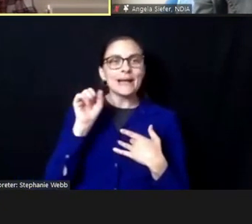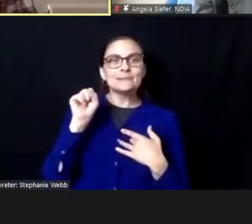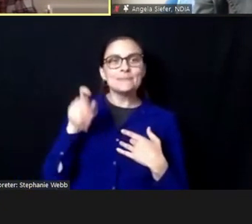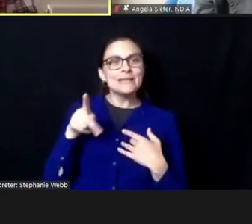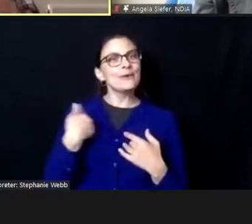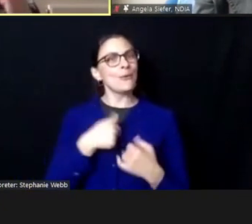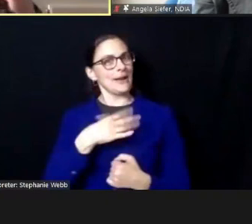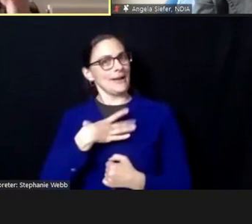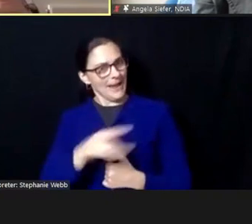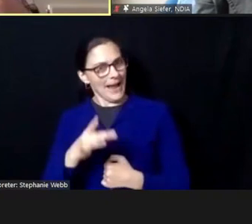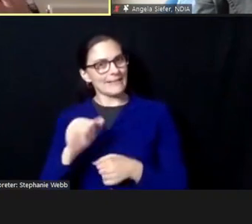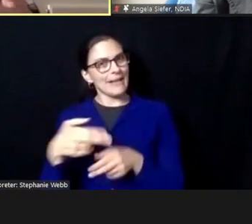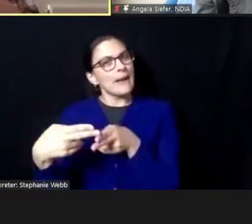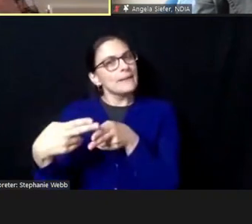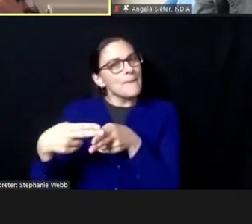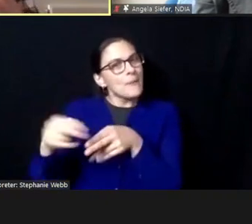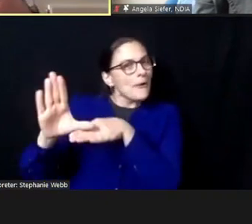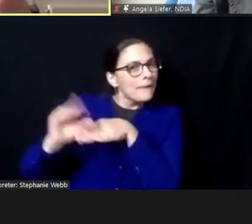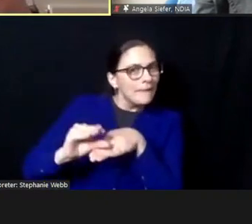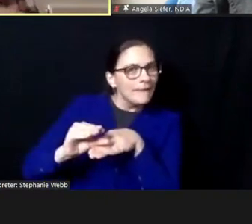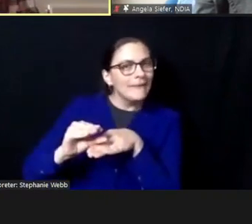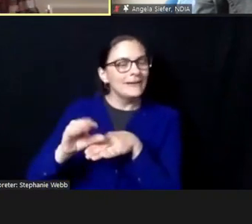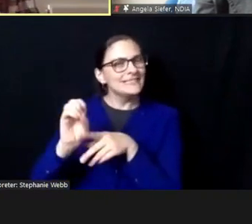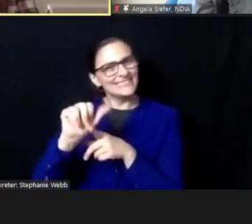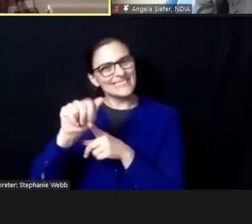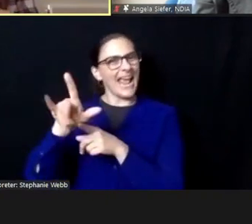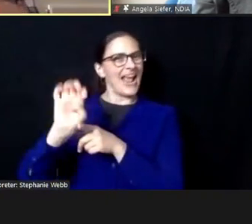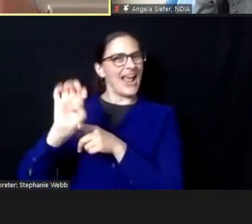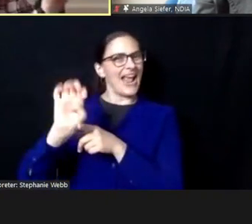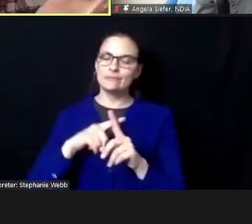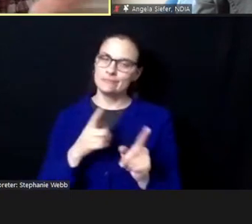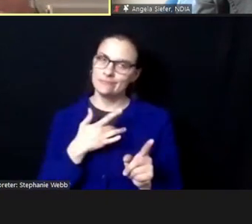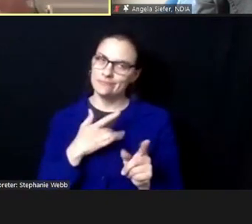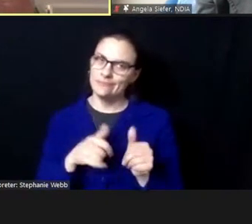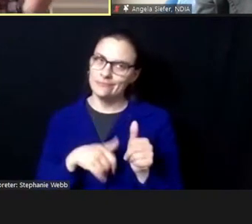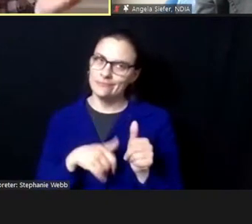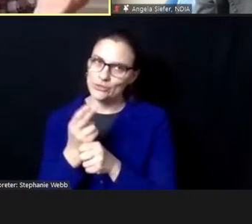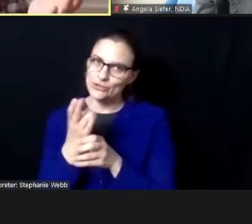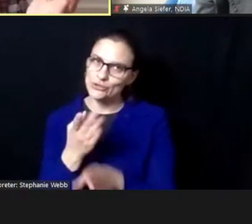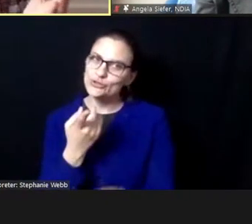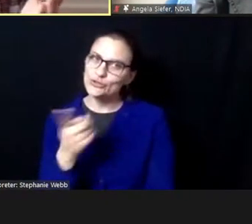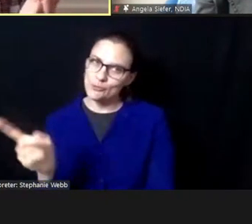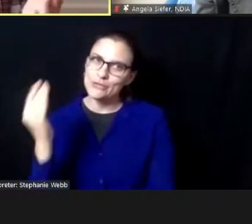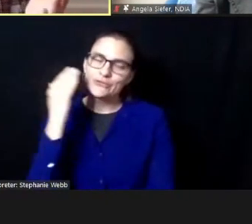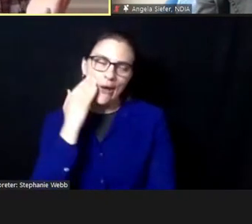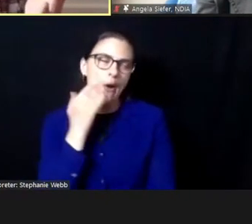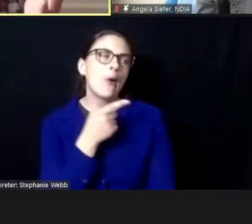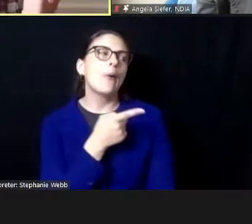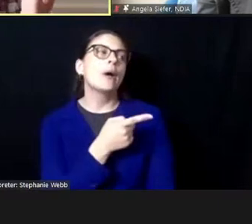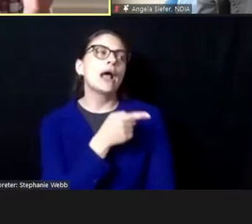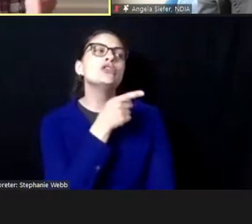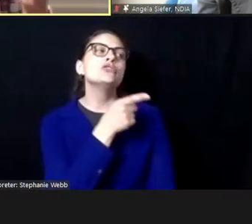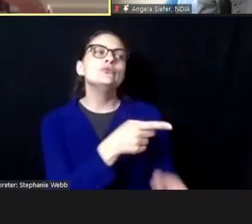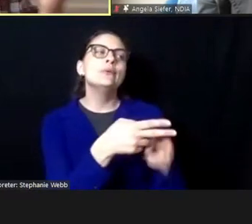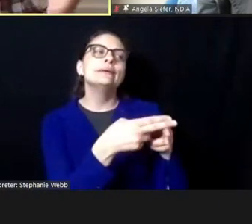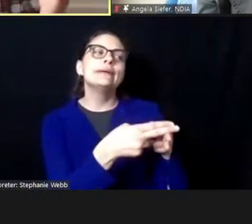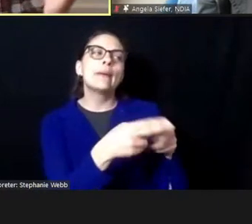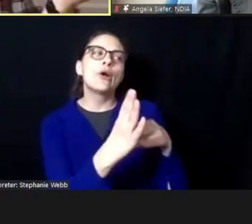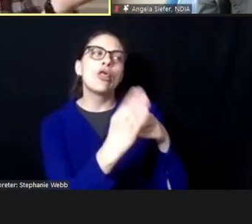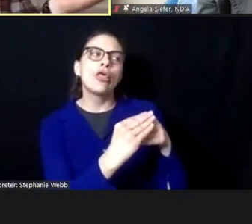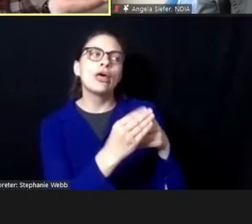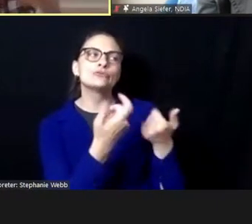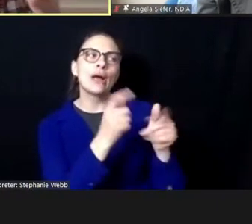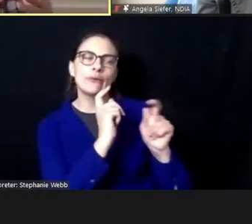savvy that, yeah, this is a teaser rate. This is to get me in the door. This is to get me, if you're lucky enough to have competition,